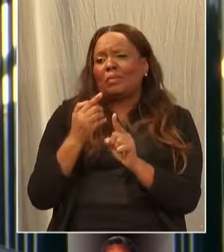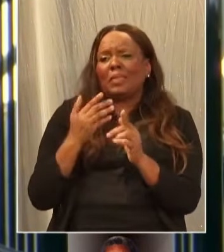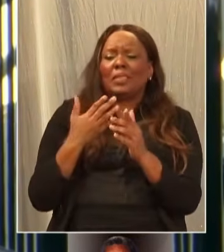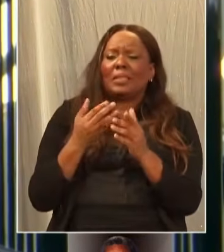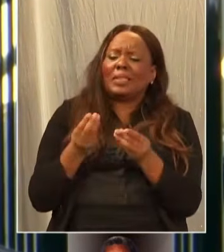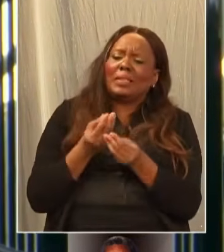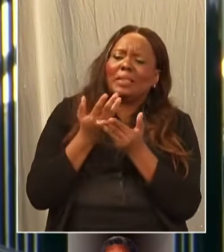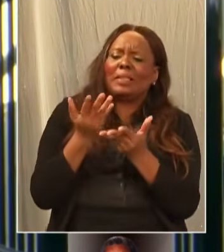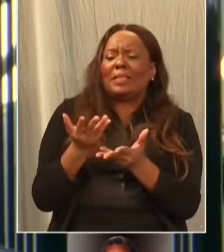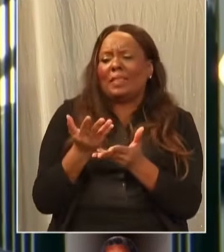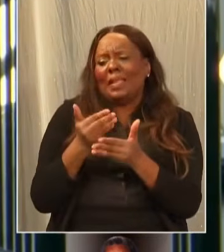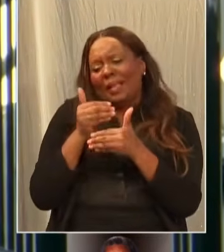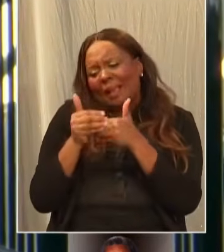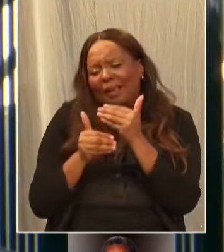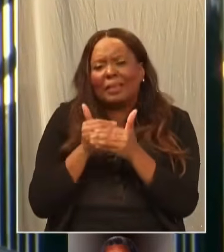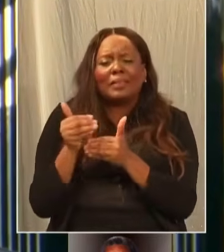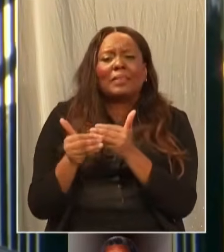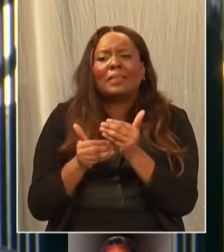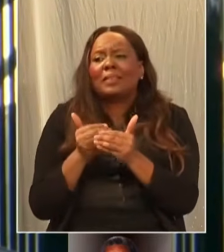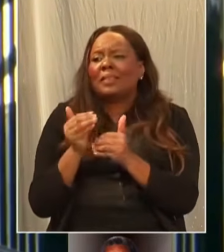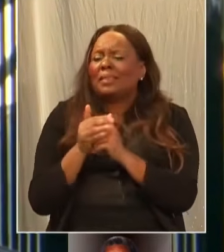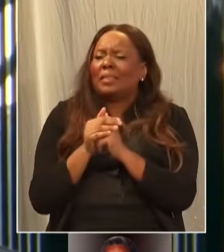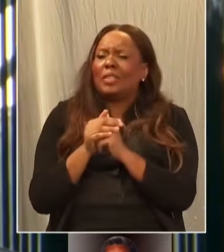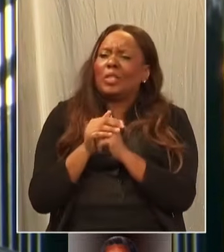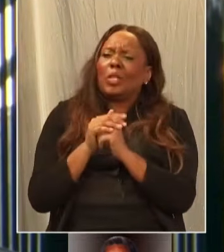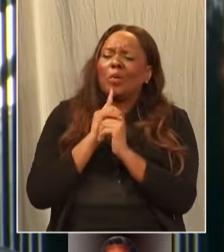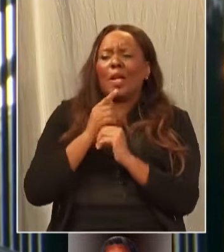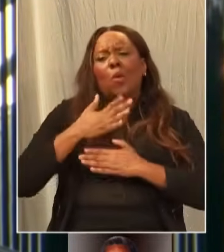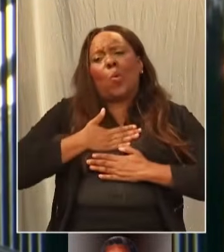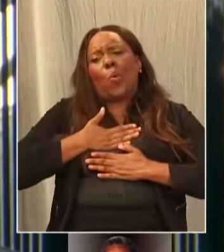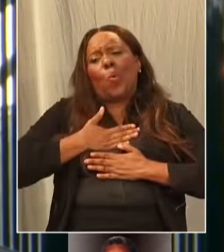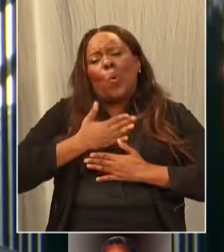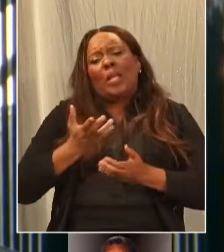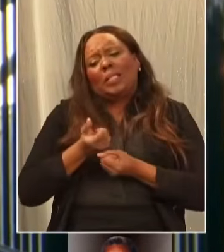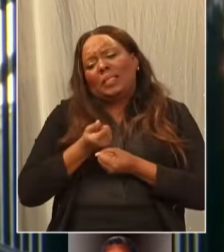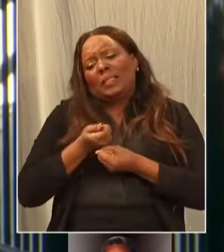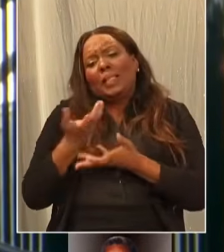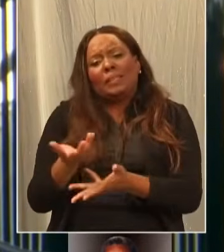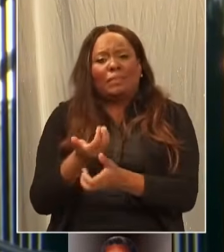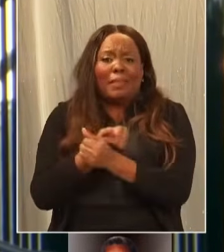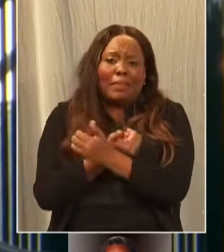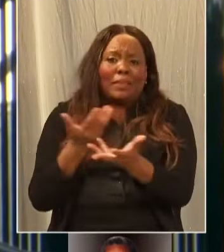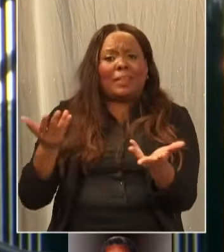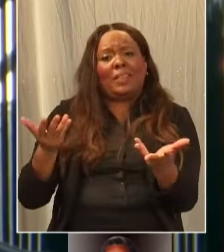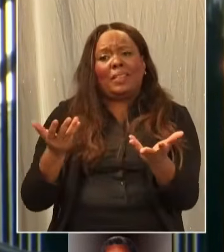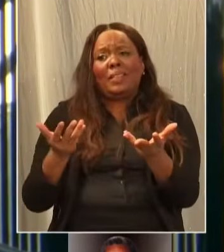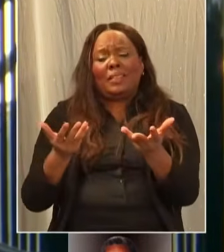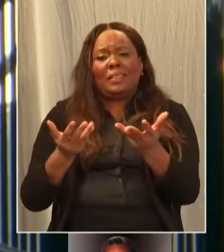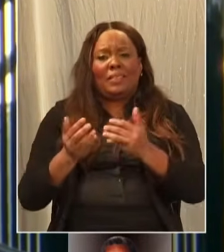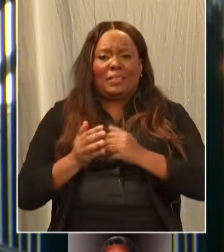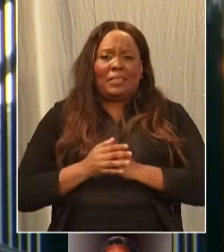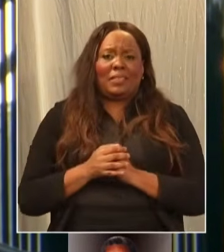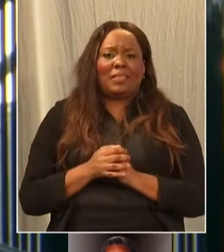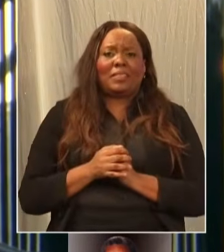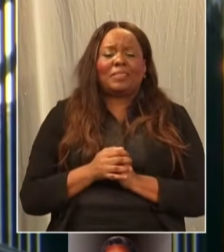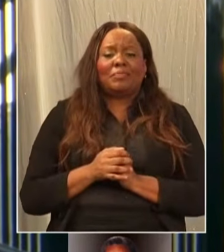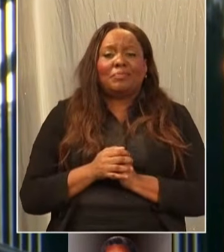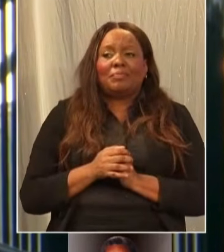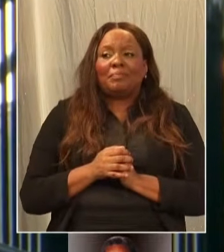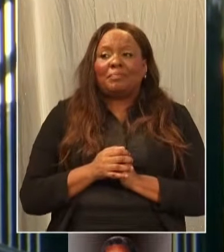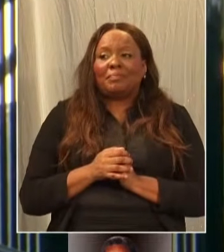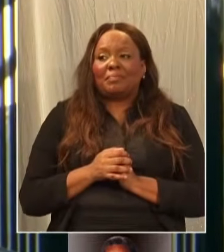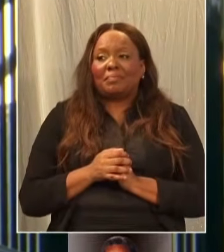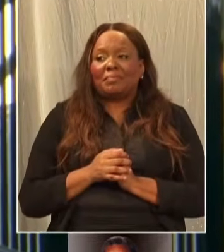person. He'd give you his last dollar. Garfield Sobers was a